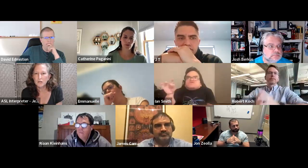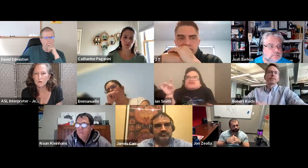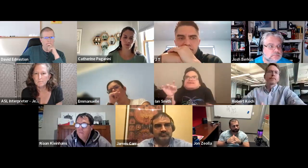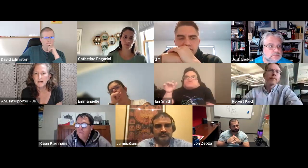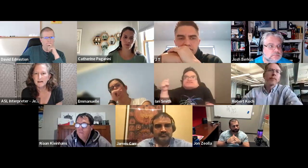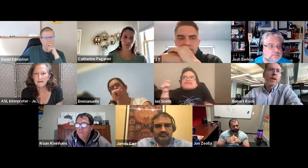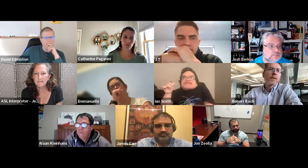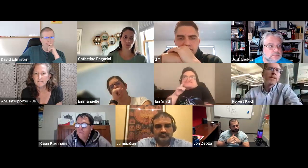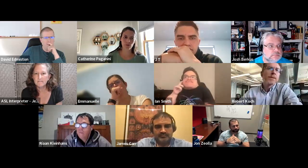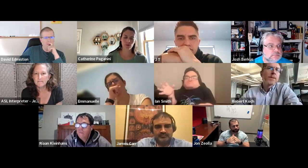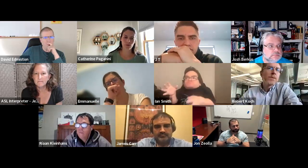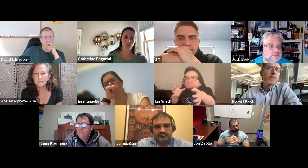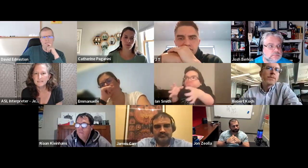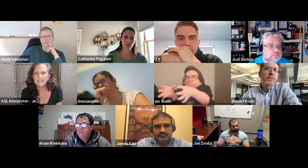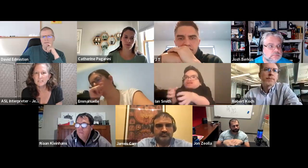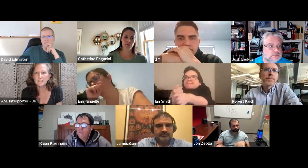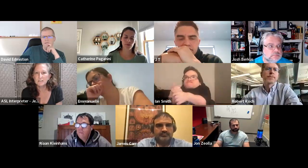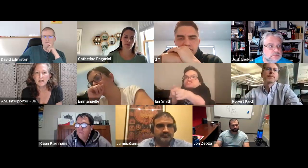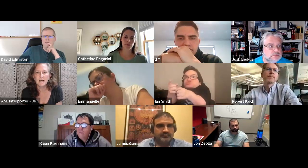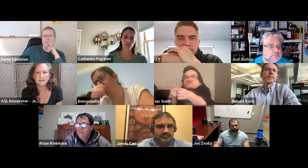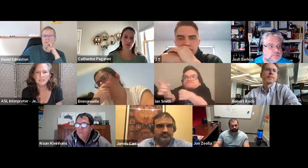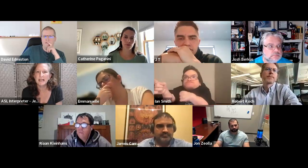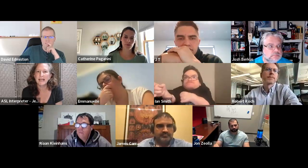We had a group of